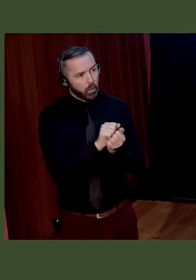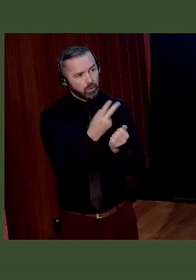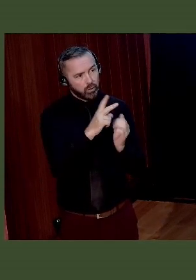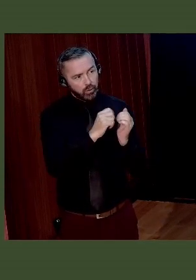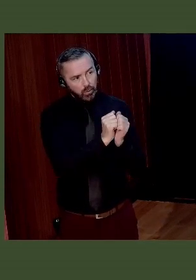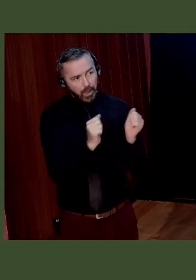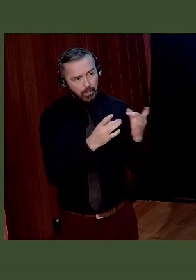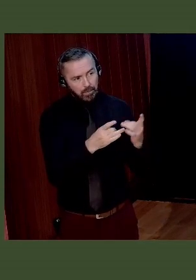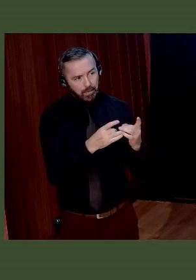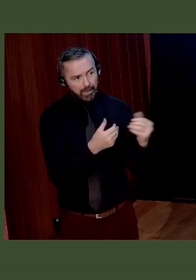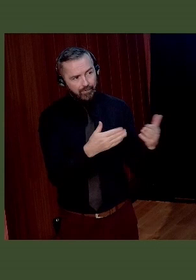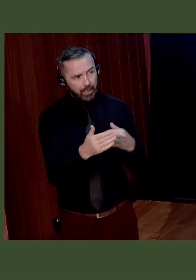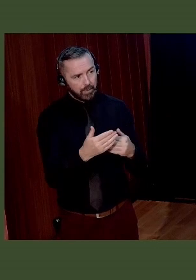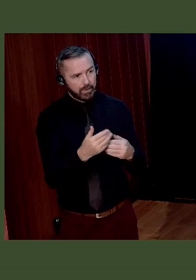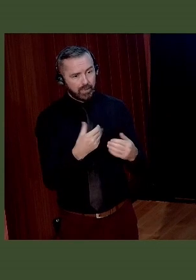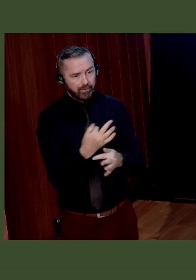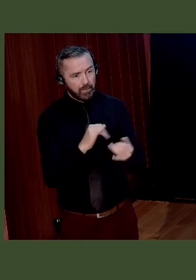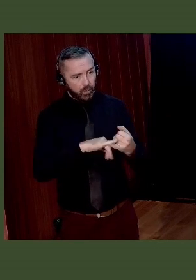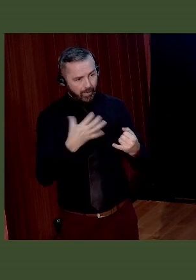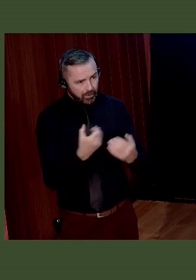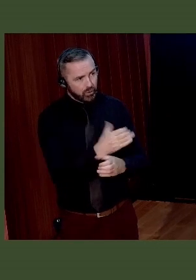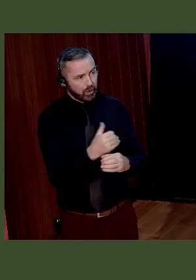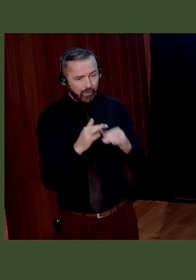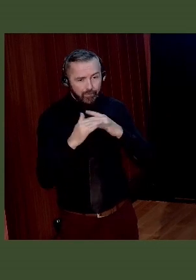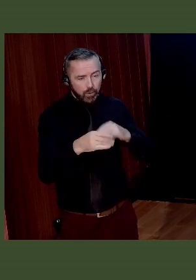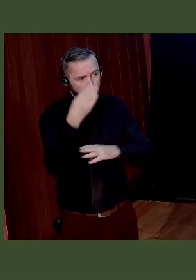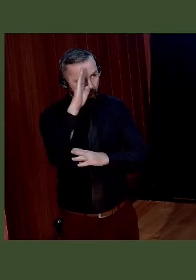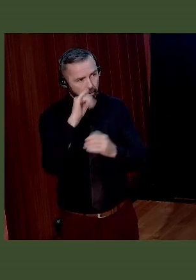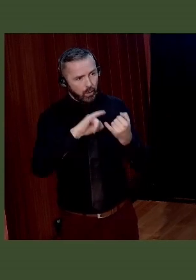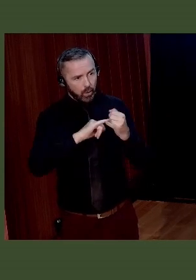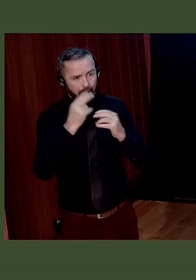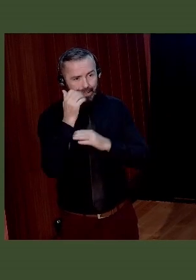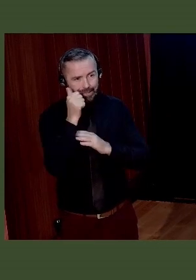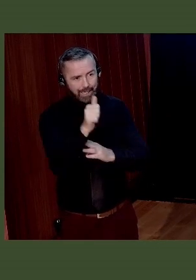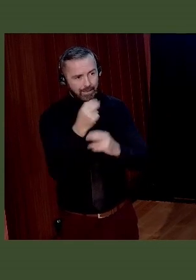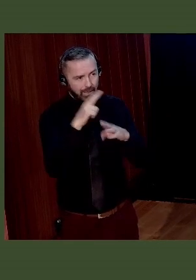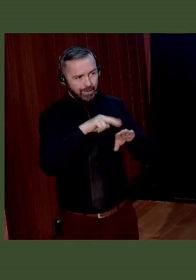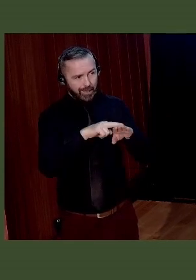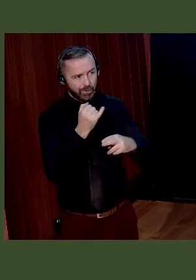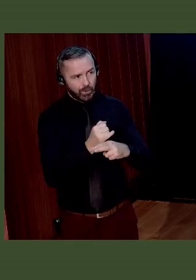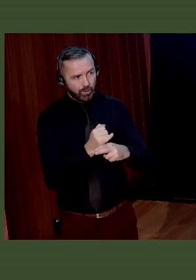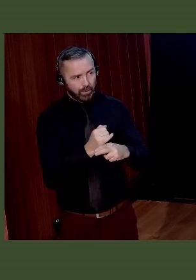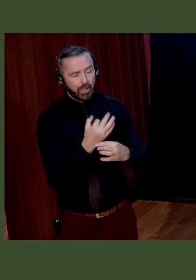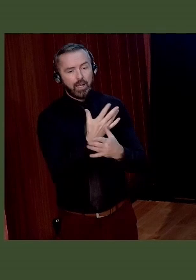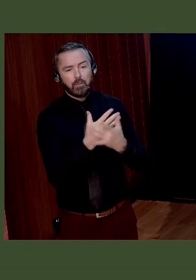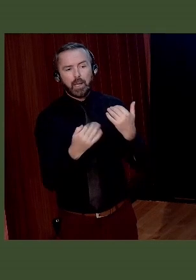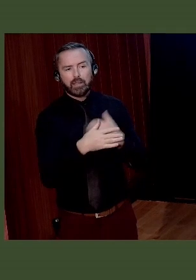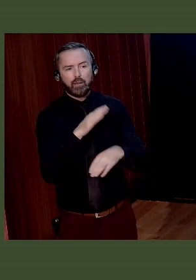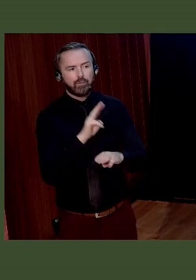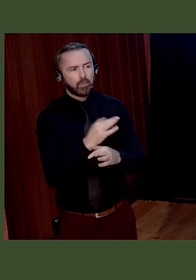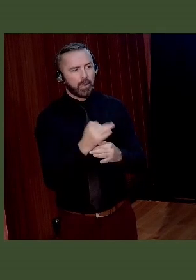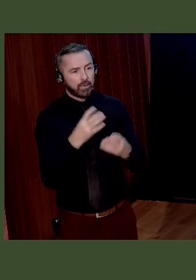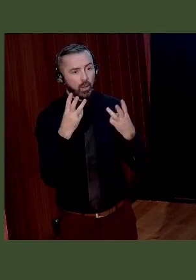made available to Gaeltacht families whose children were fluent in Irish who were attending a national school. And of course, many of the parents,